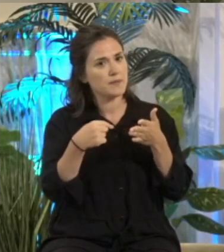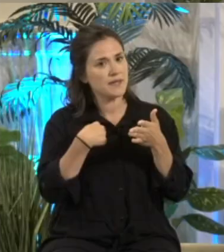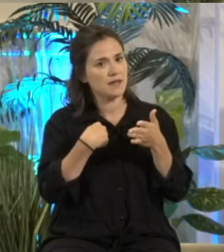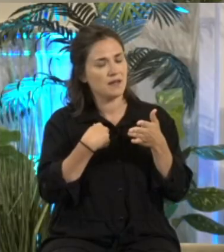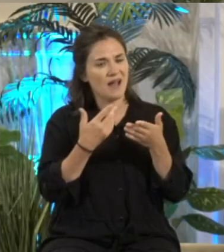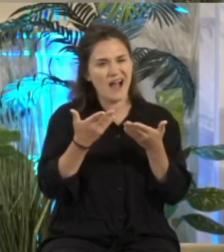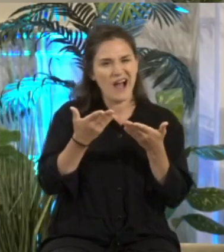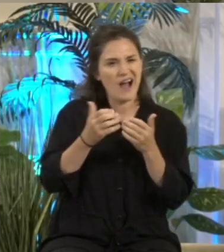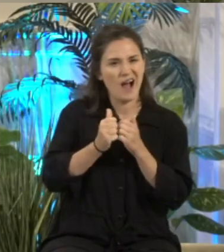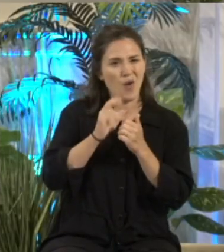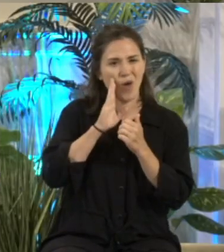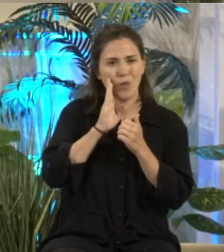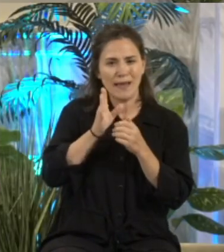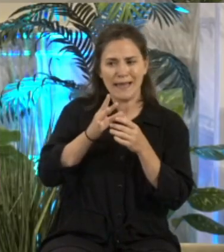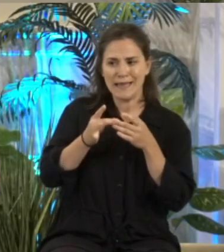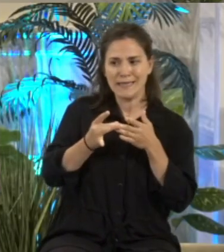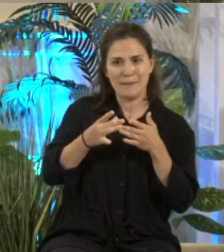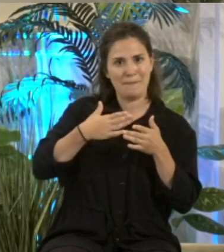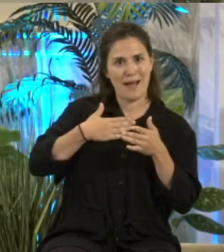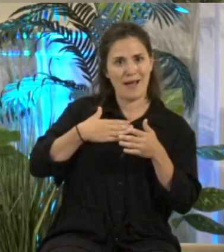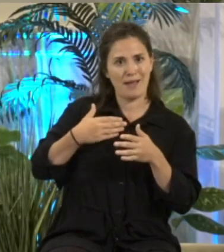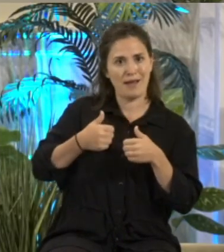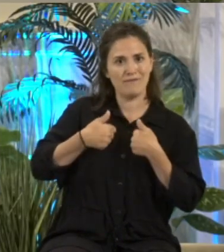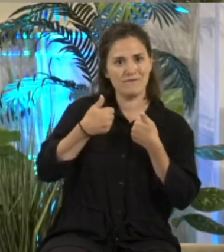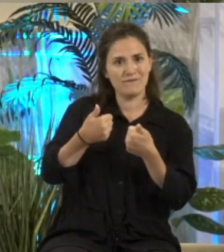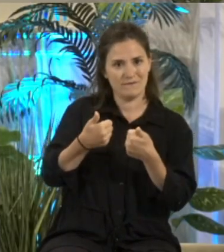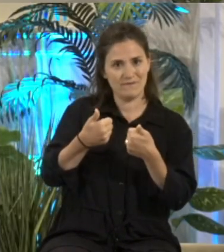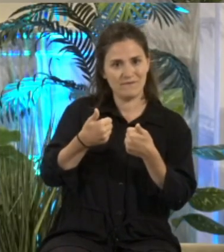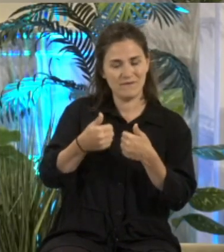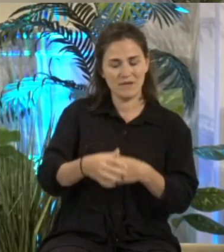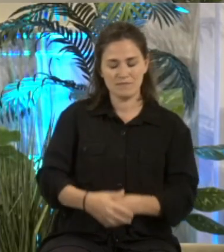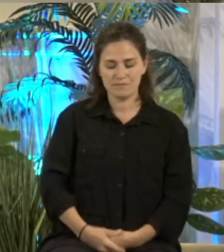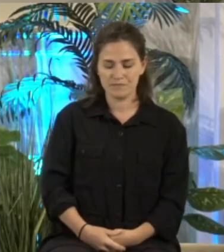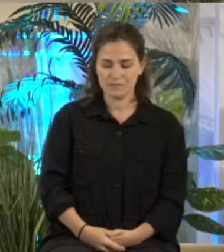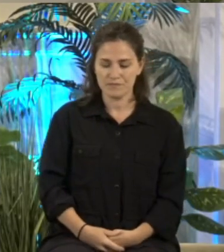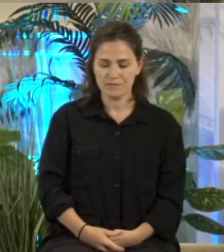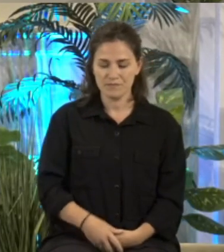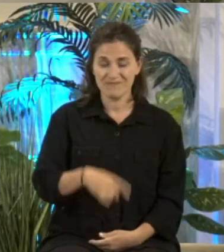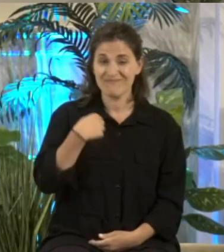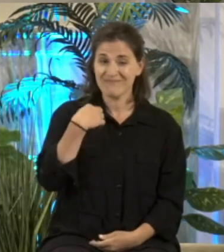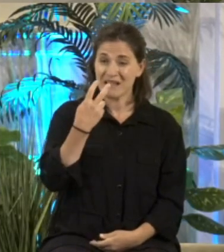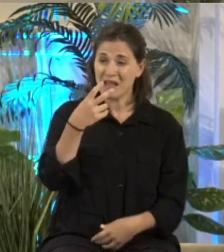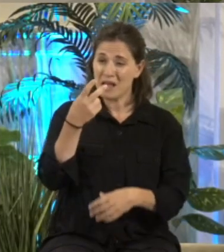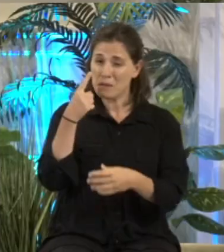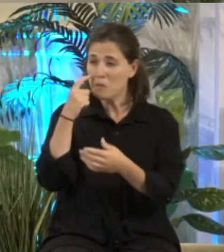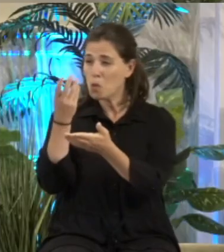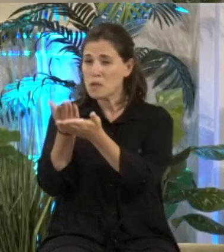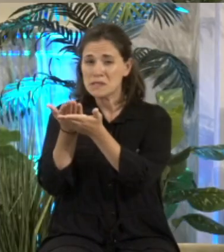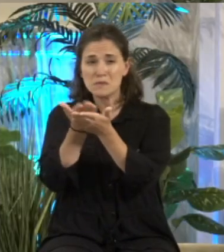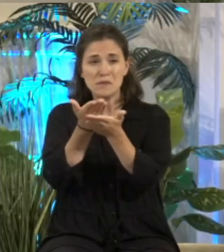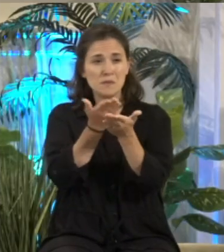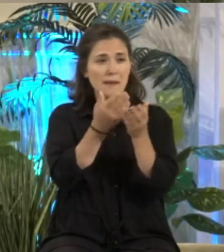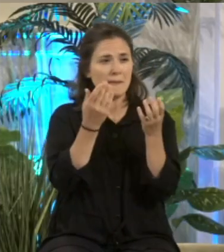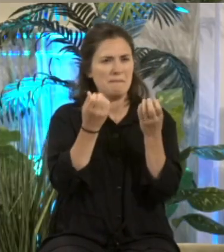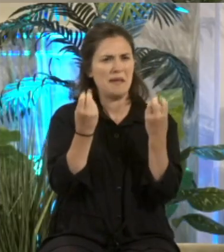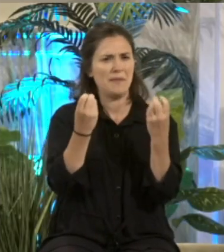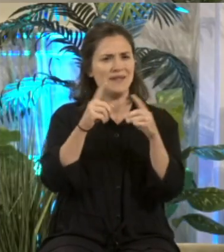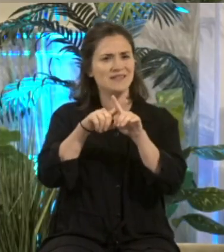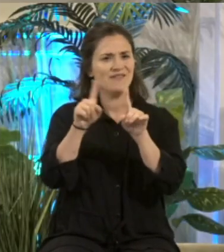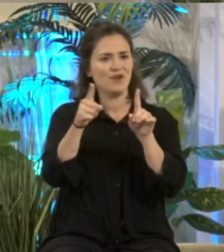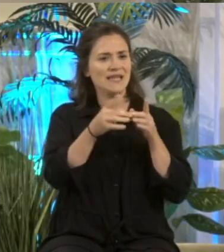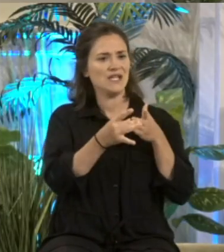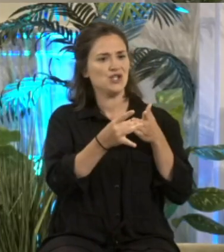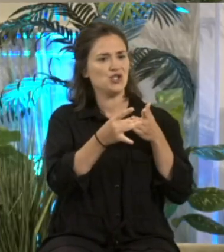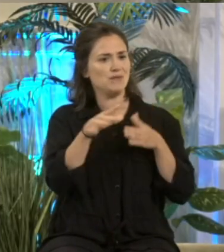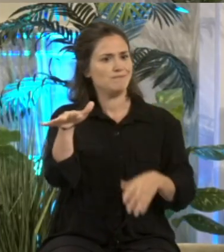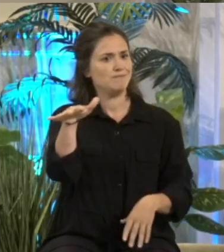lead others? Now, I've seen many kinds of leadership over the years, but the ones that endure